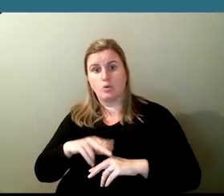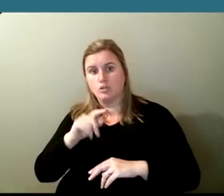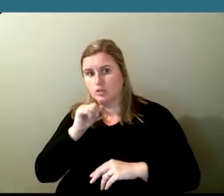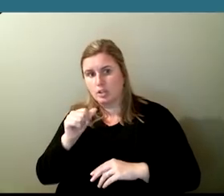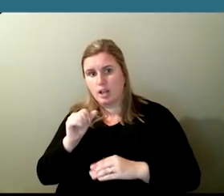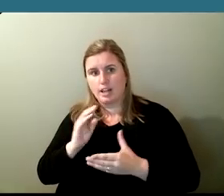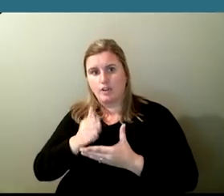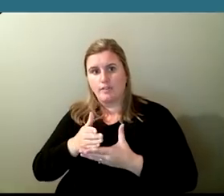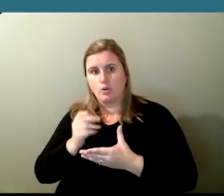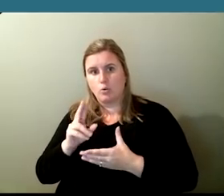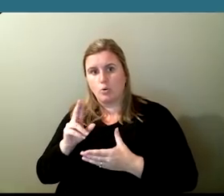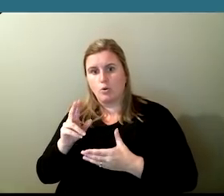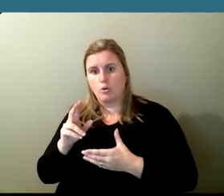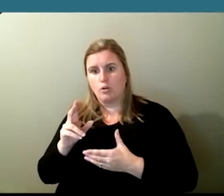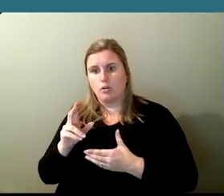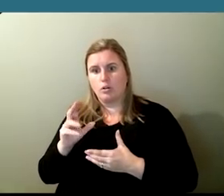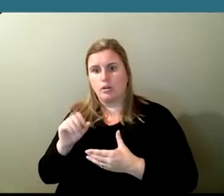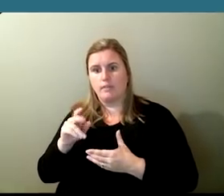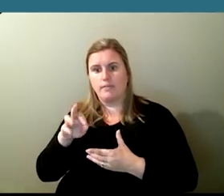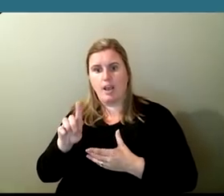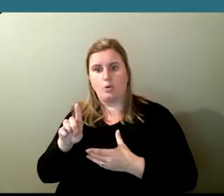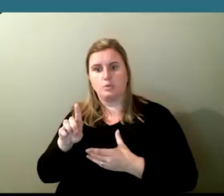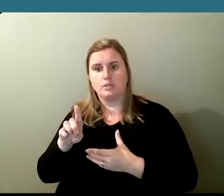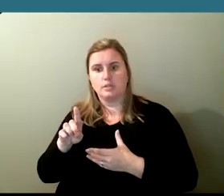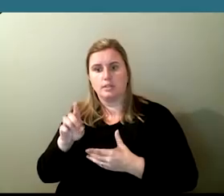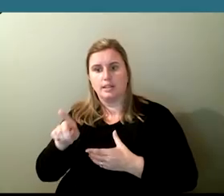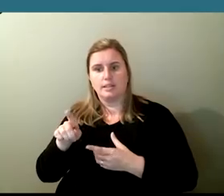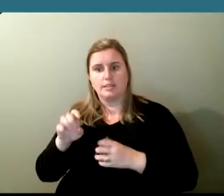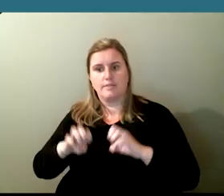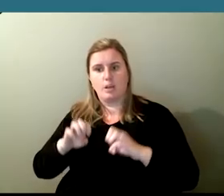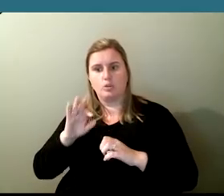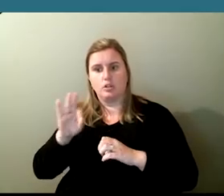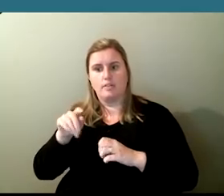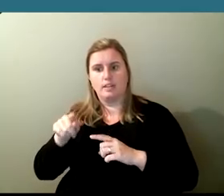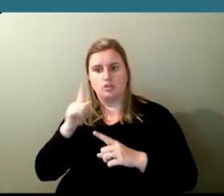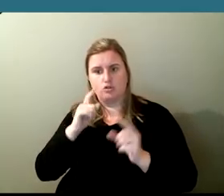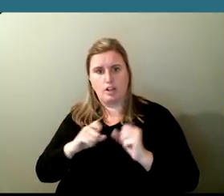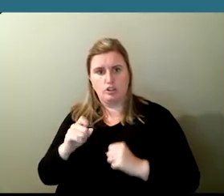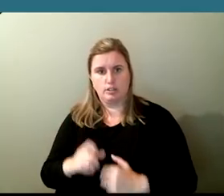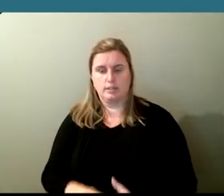interfere or confound in the evaluation of these specific strategies.